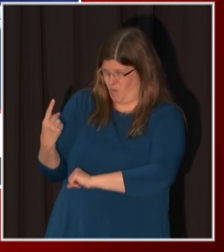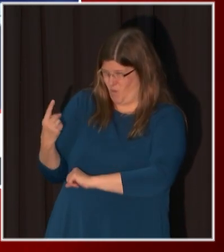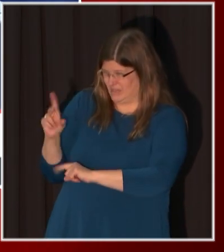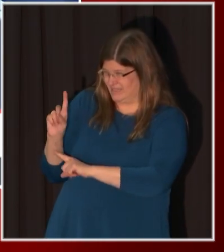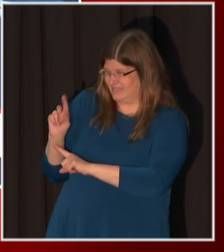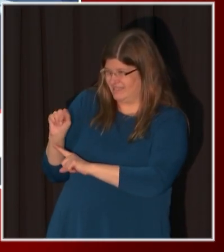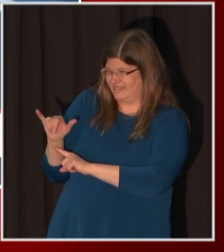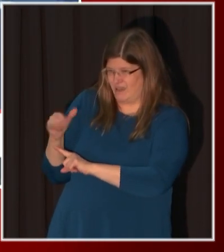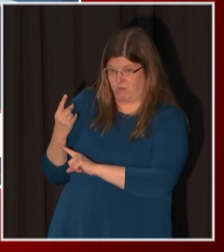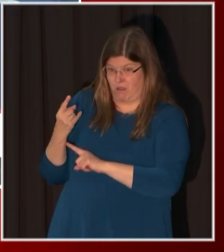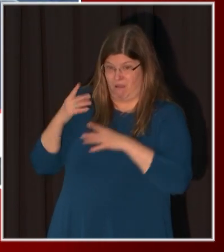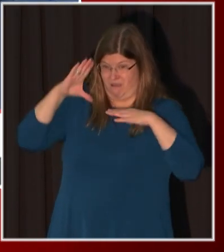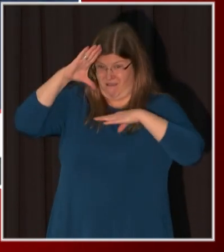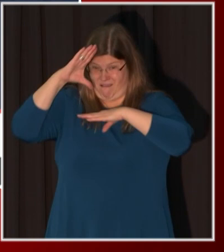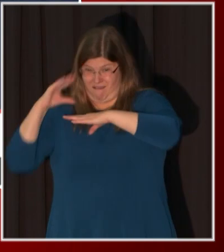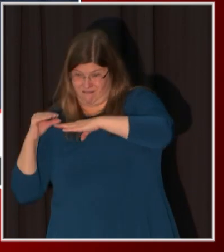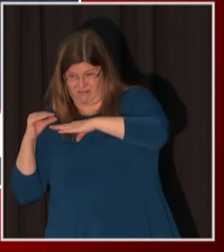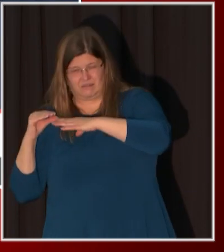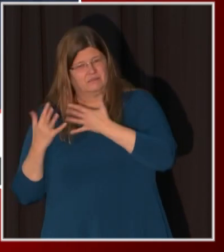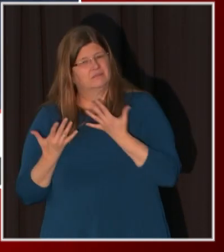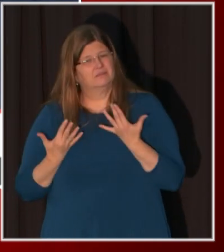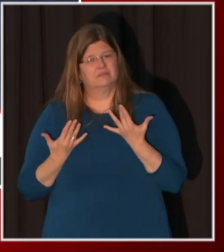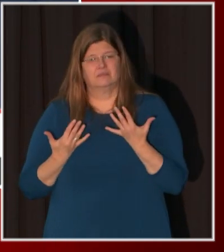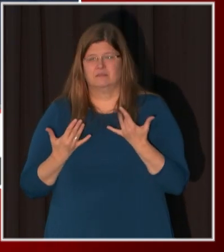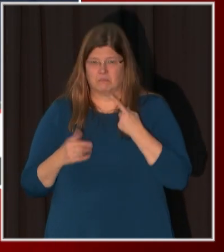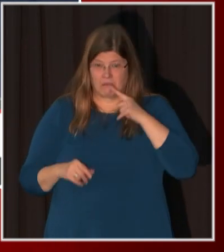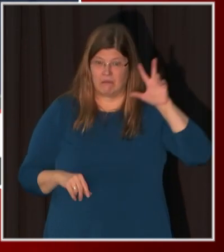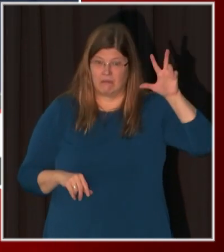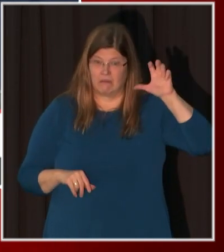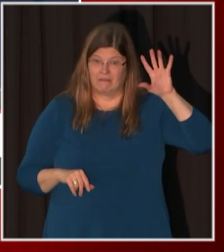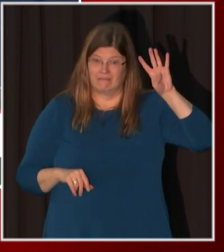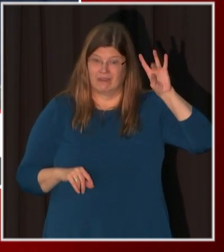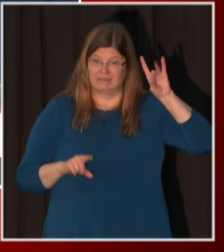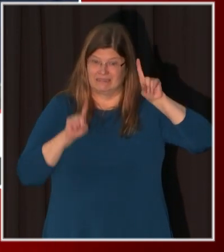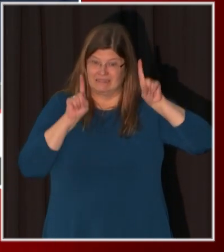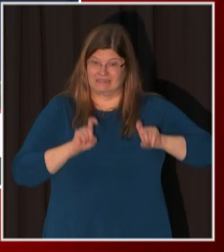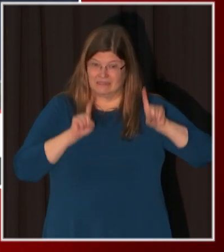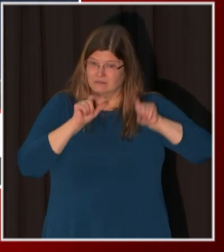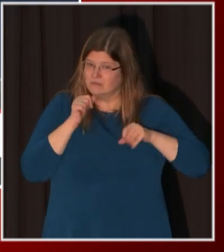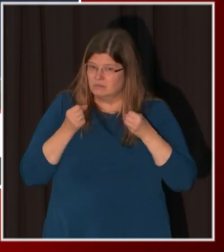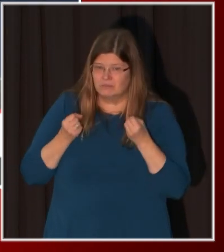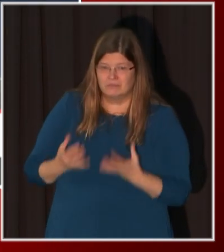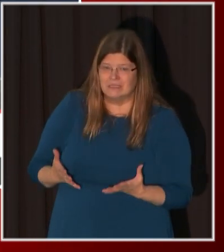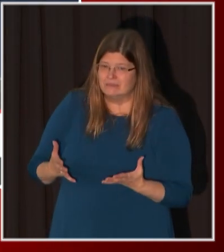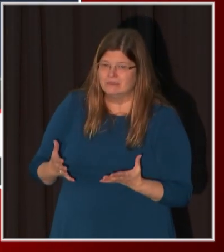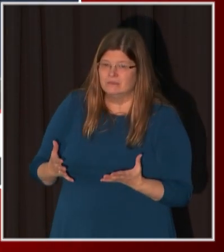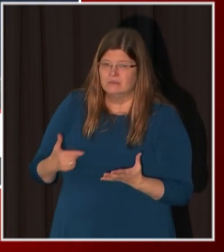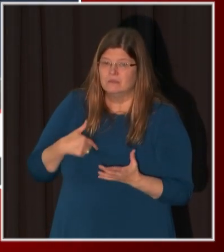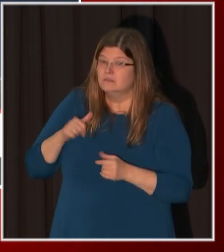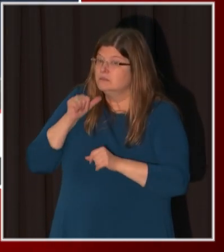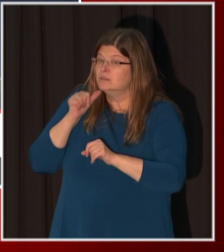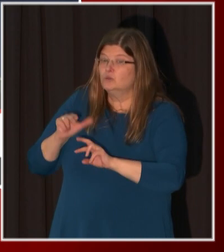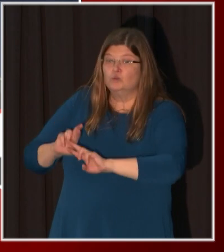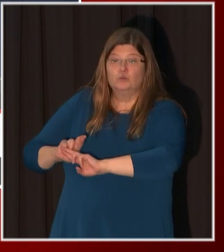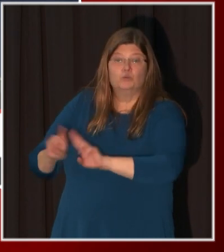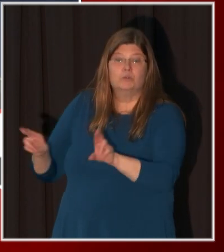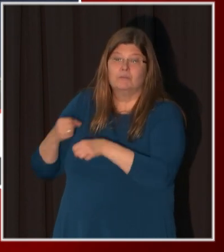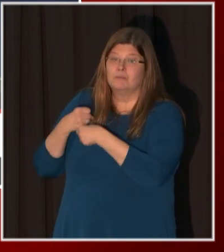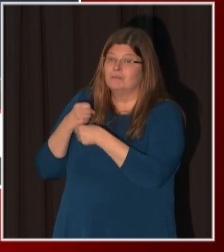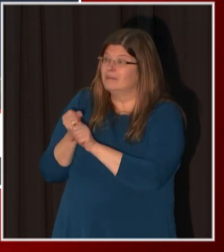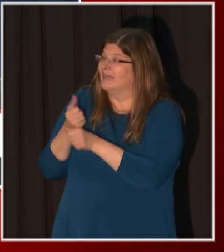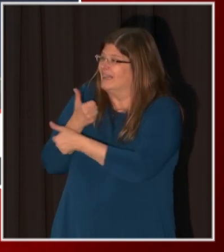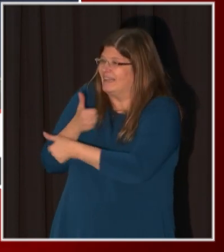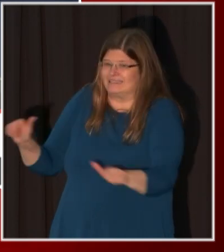were 348 tests. That's Correct. Not very high. Yeah, I'm not prepared to make any inferences from a